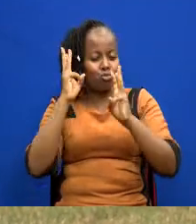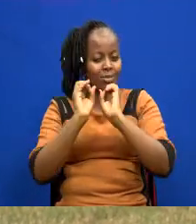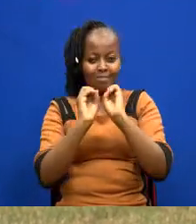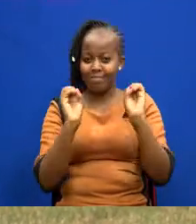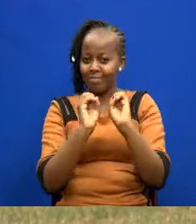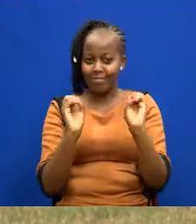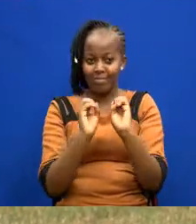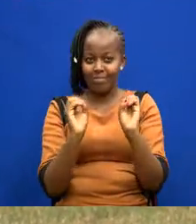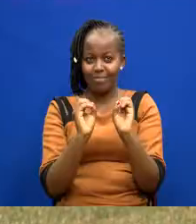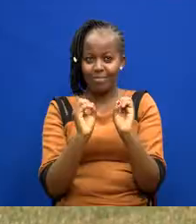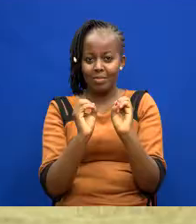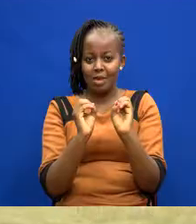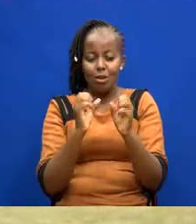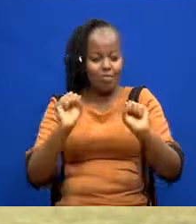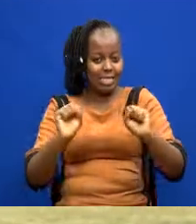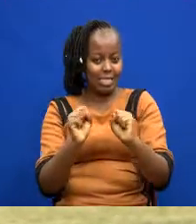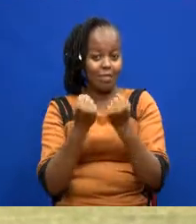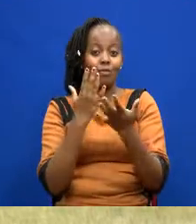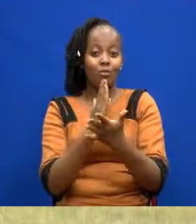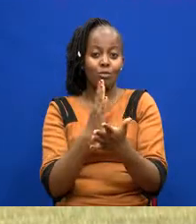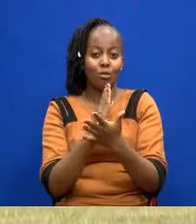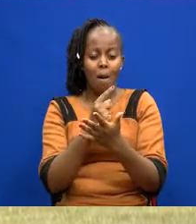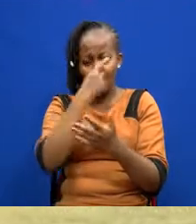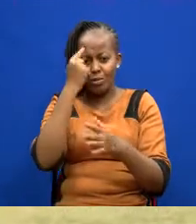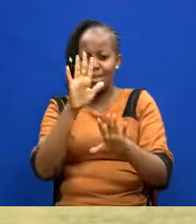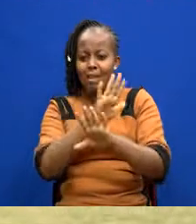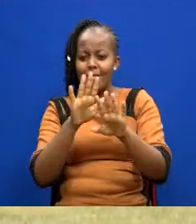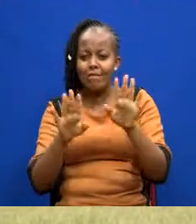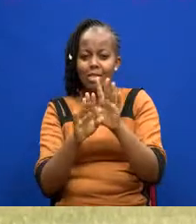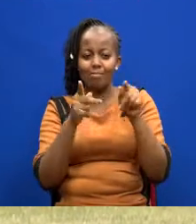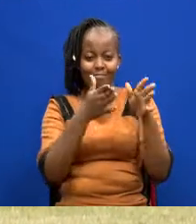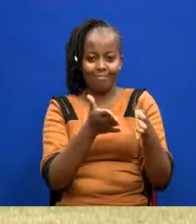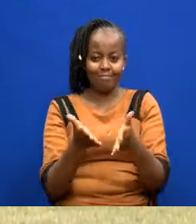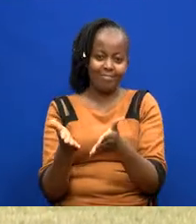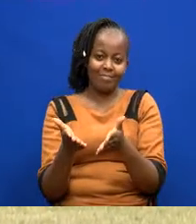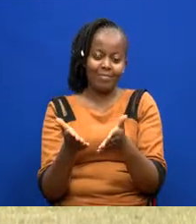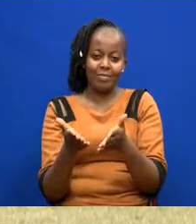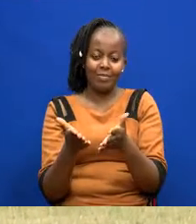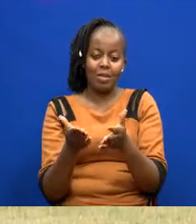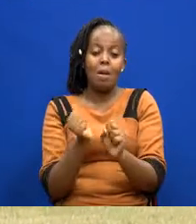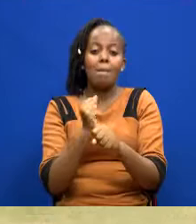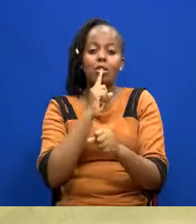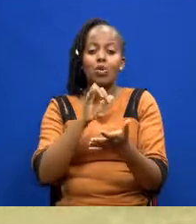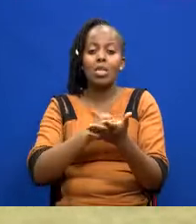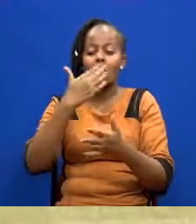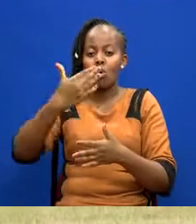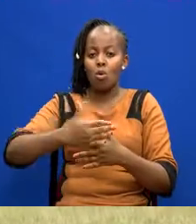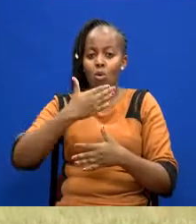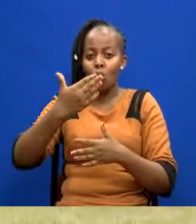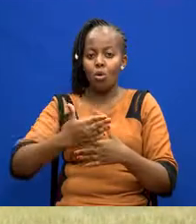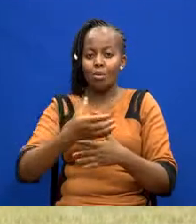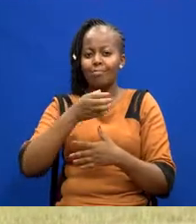worried about the safety itself because everything you will have put into place. Ensure that you're